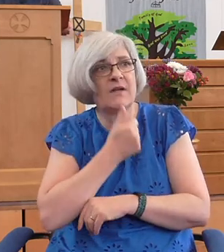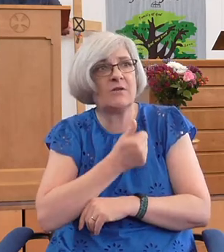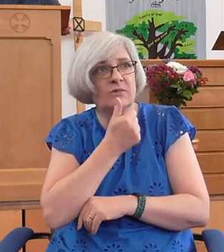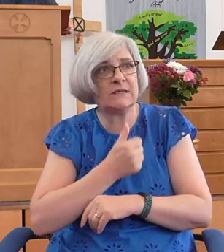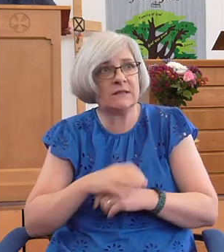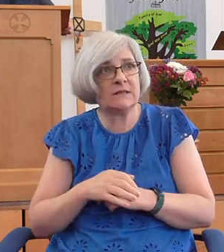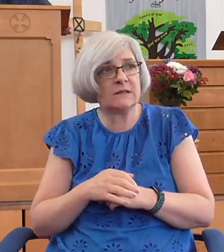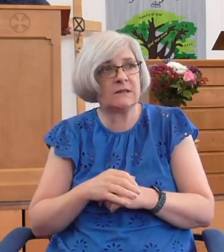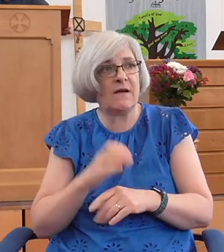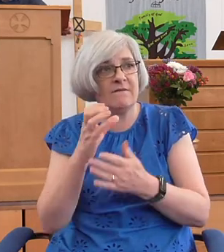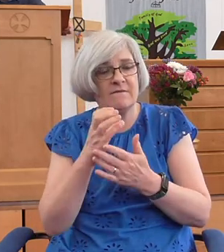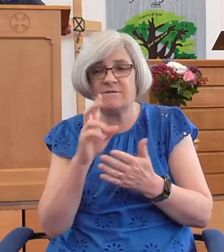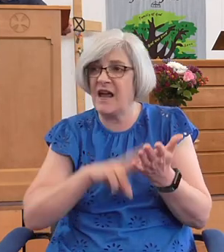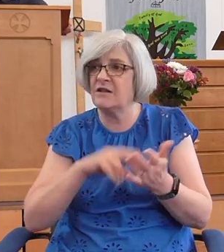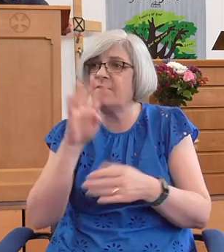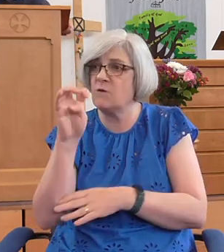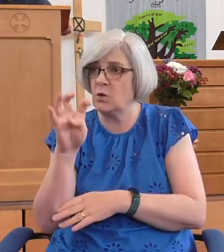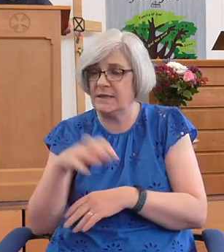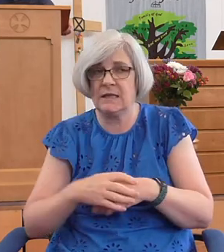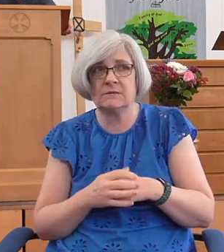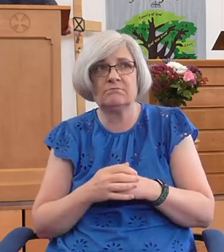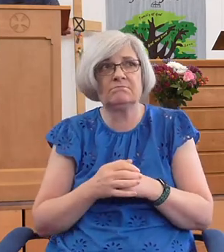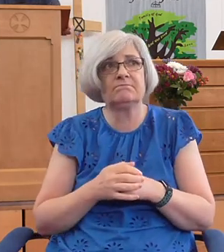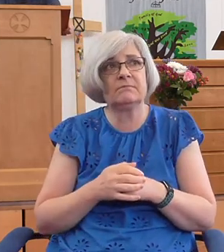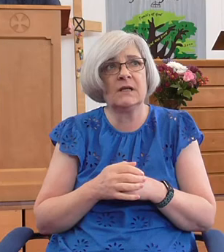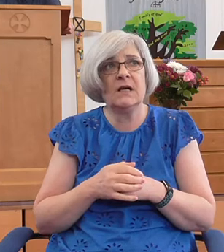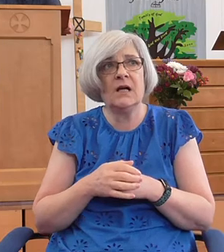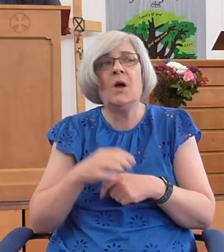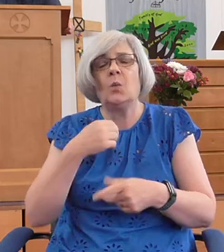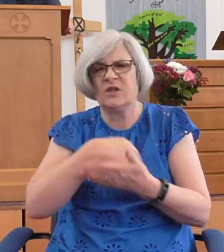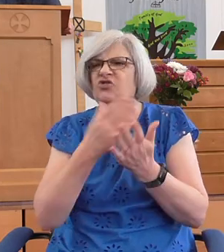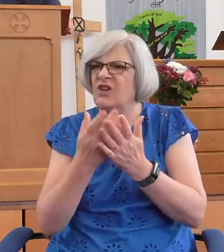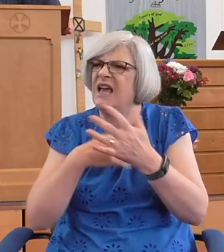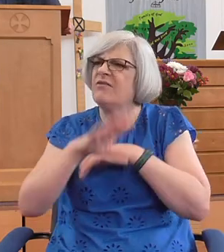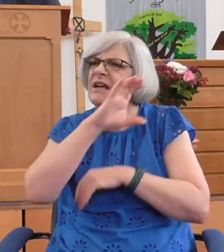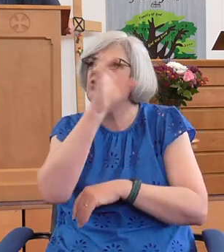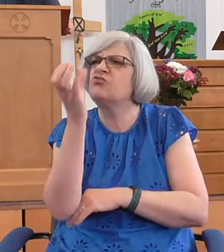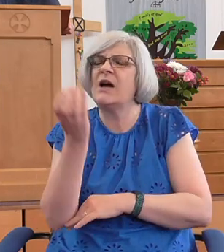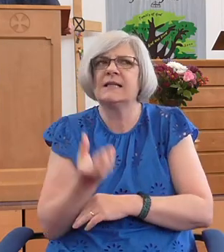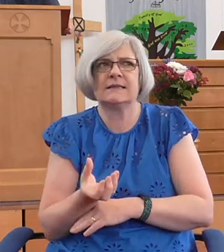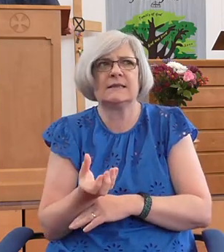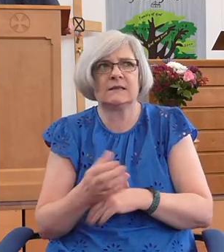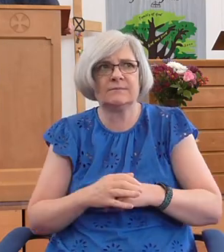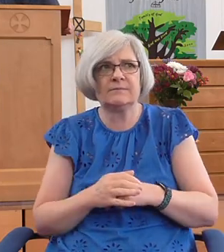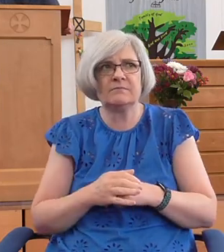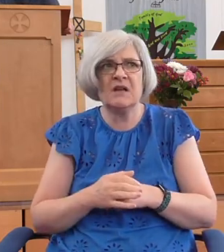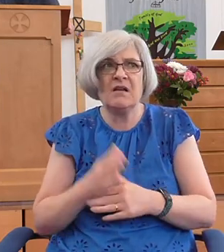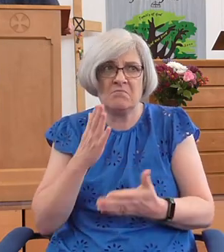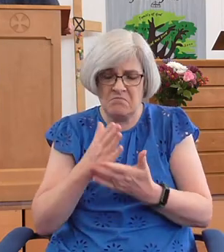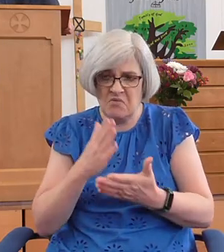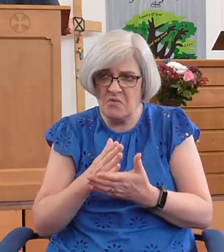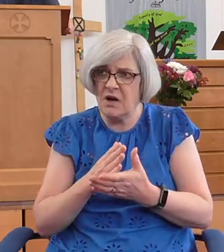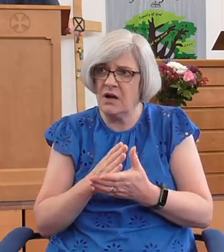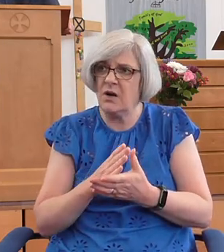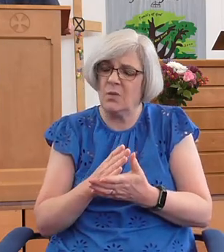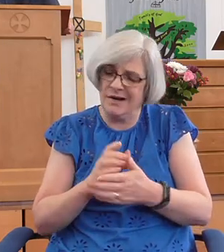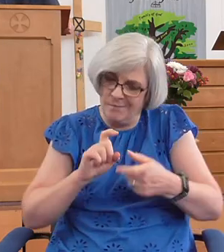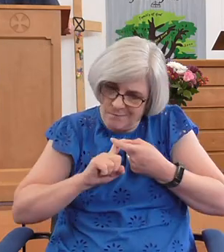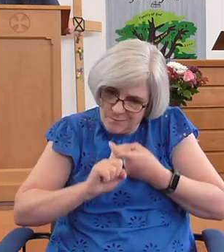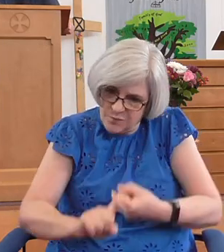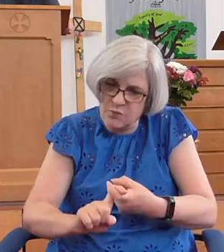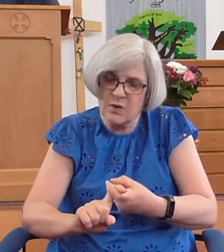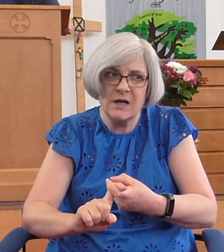Verse 14 of chapter 3. We have come to share in Christ, if indeed we hold our